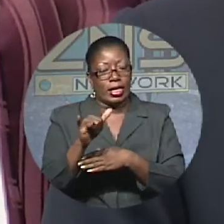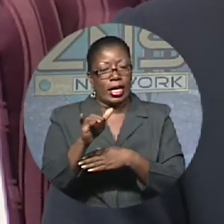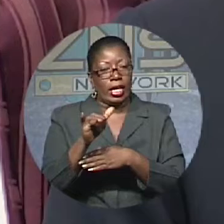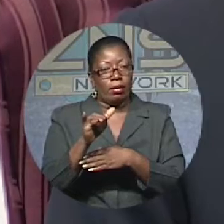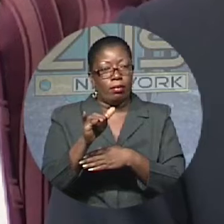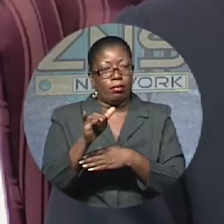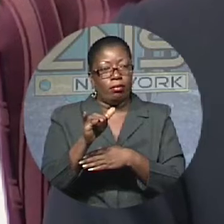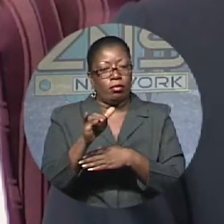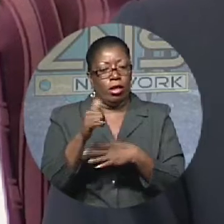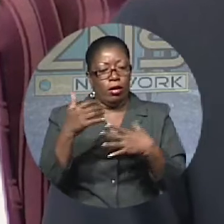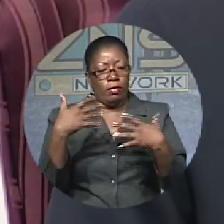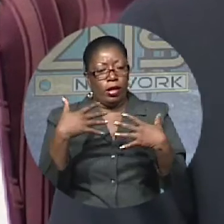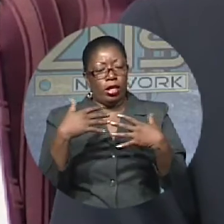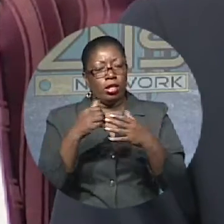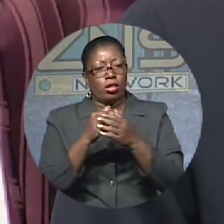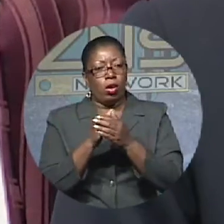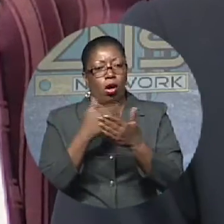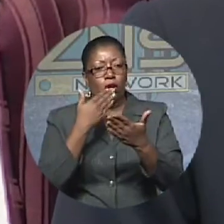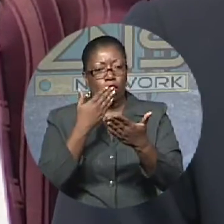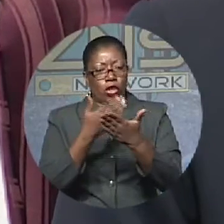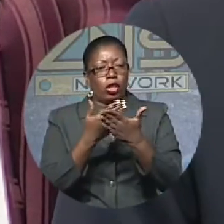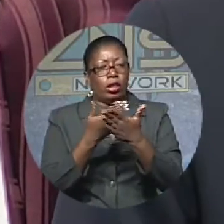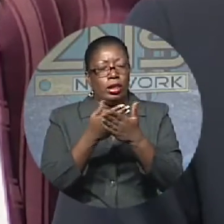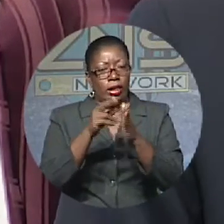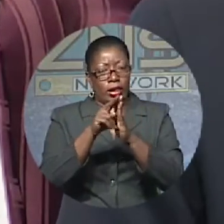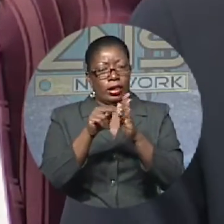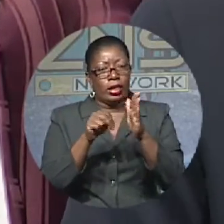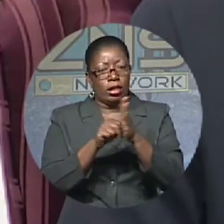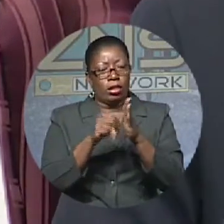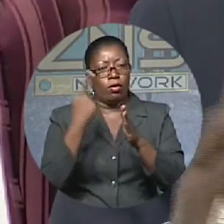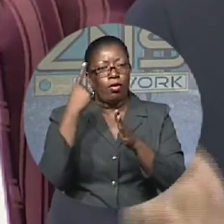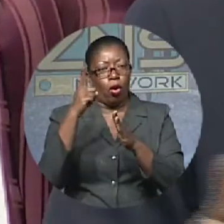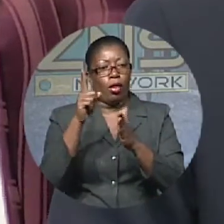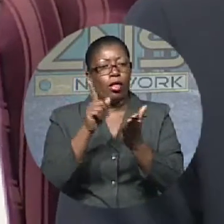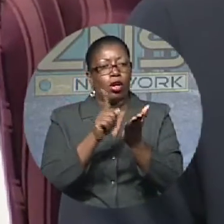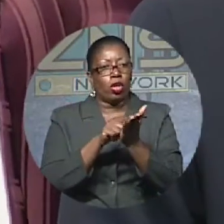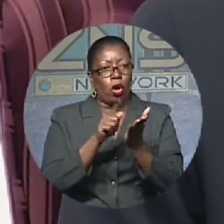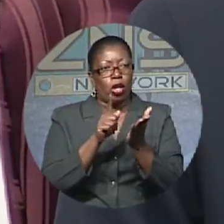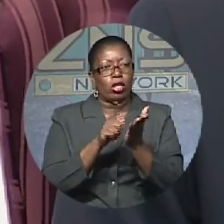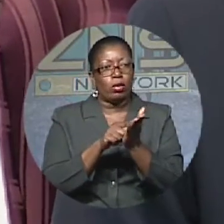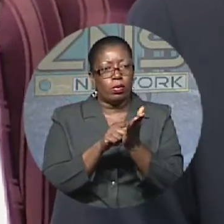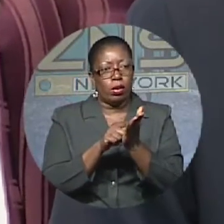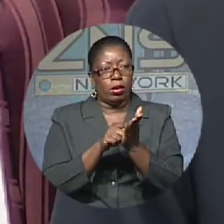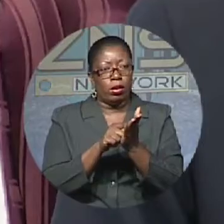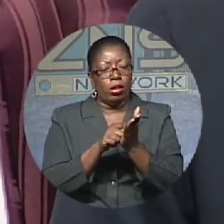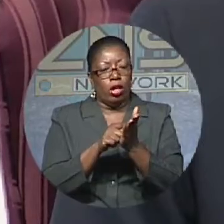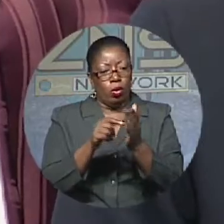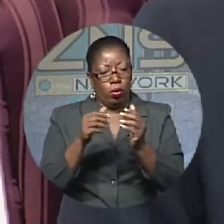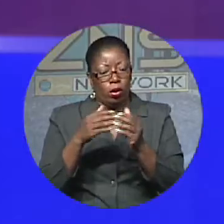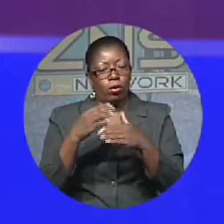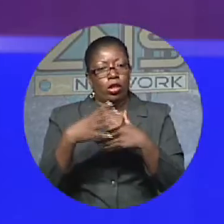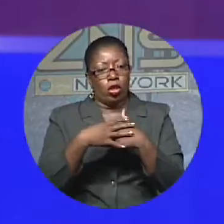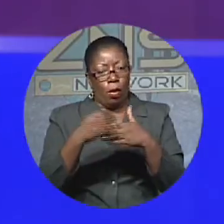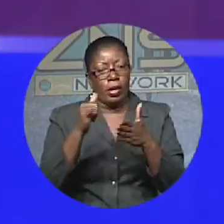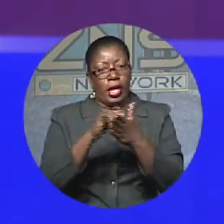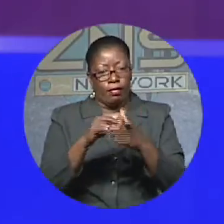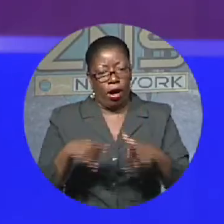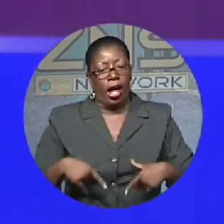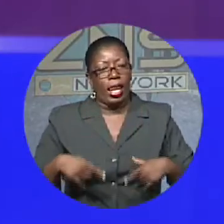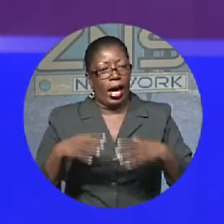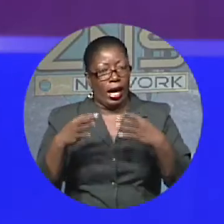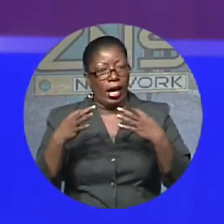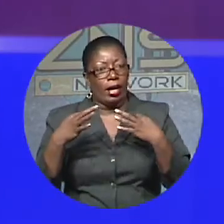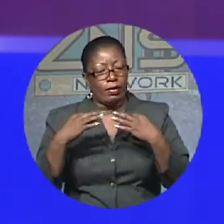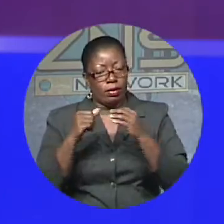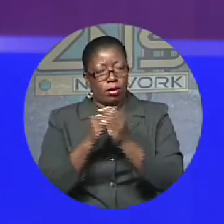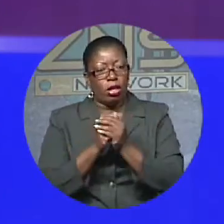fearlessness and ardor for the gospel would permeate our own lives.